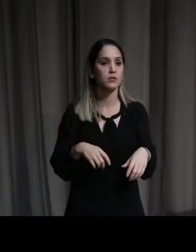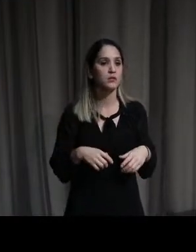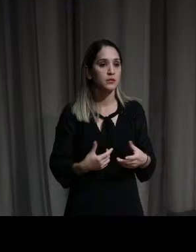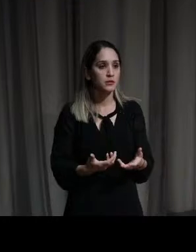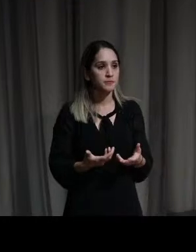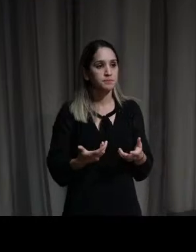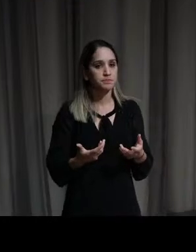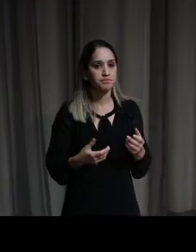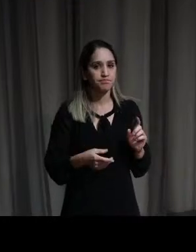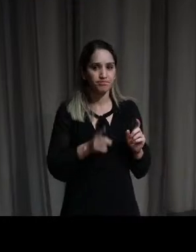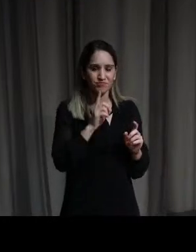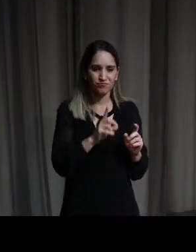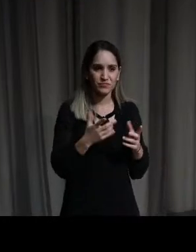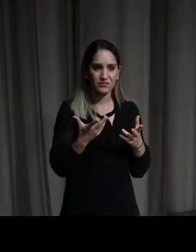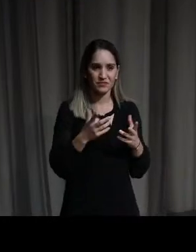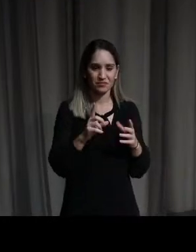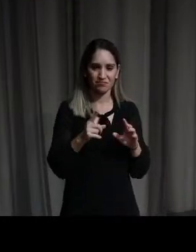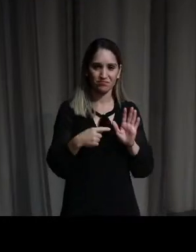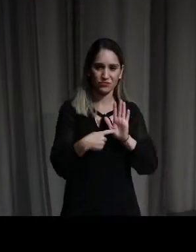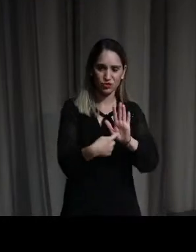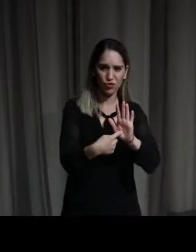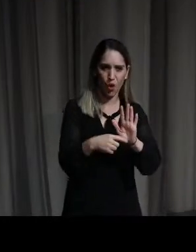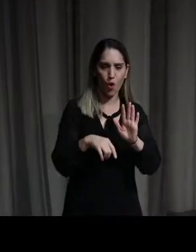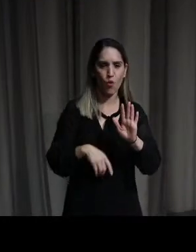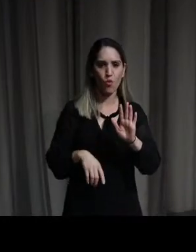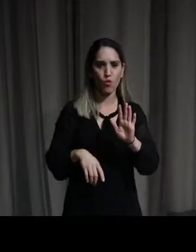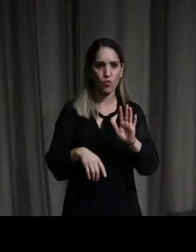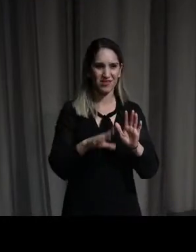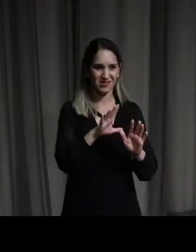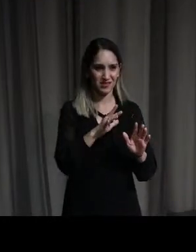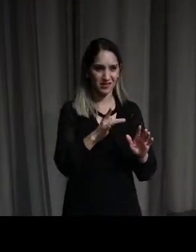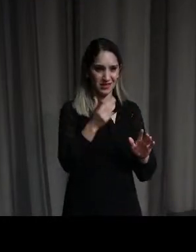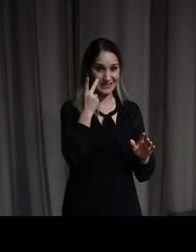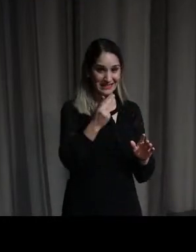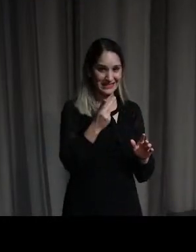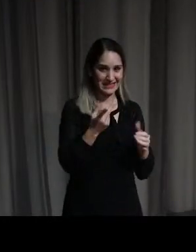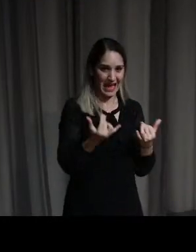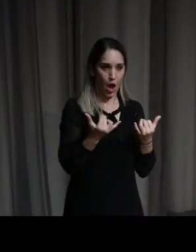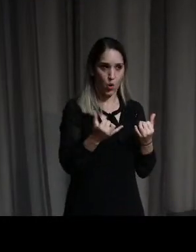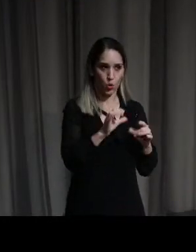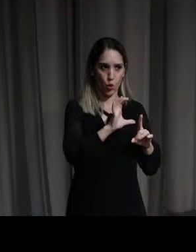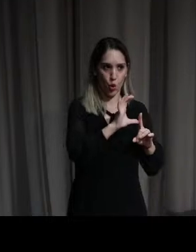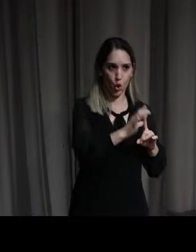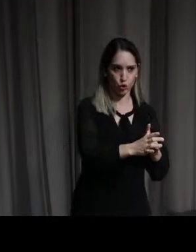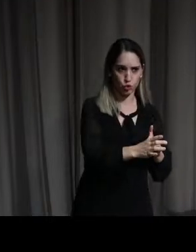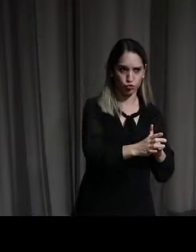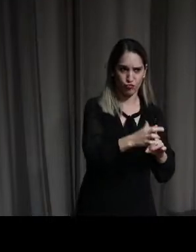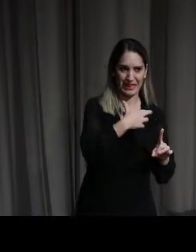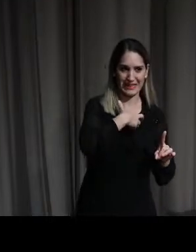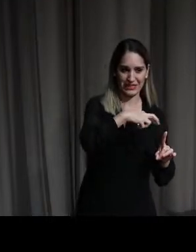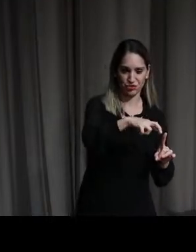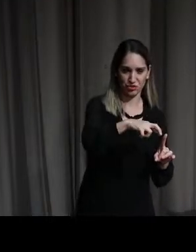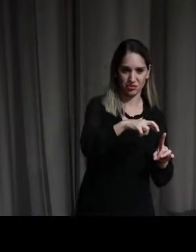this division so much that we see in this culture between